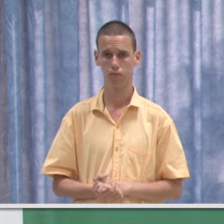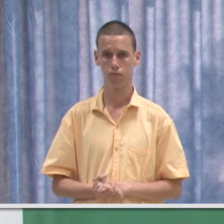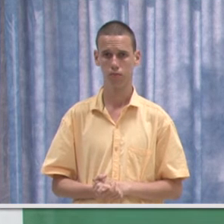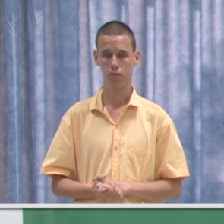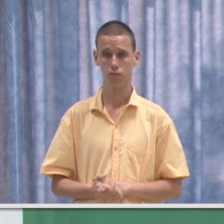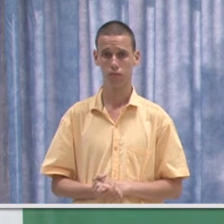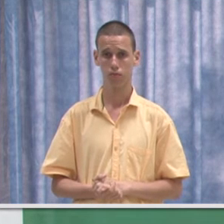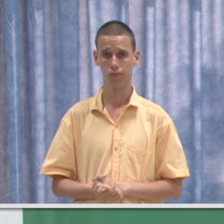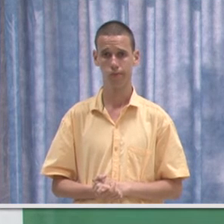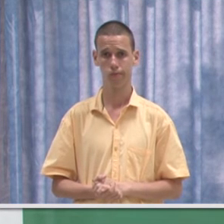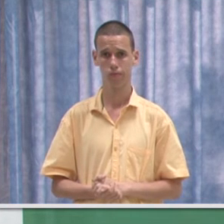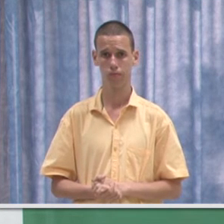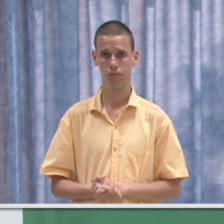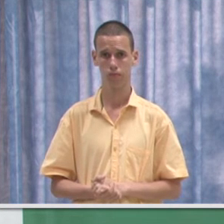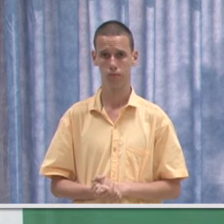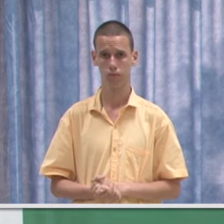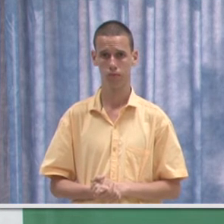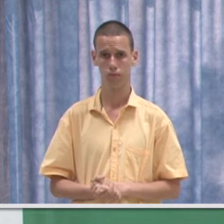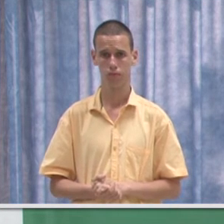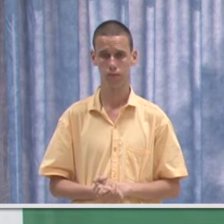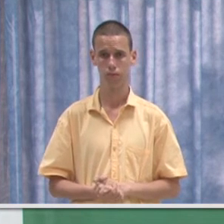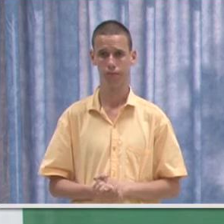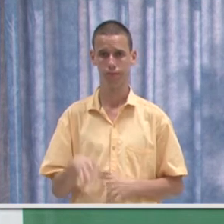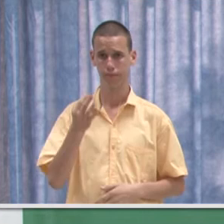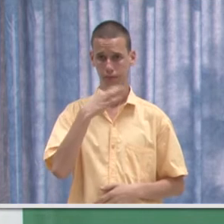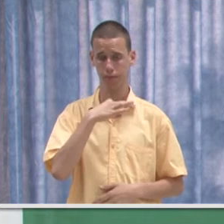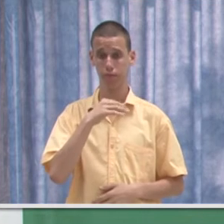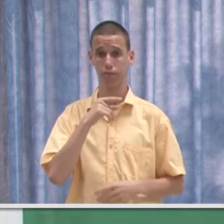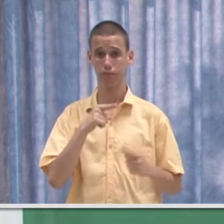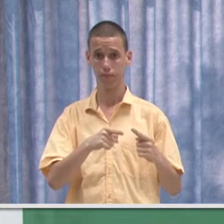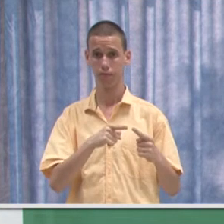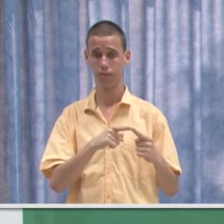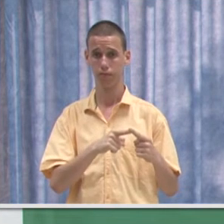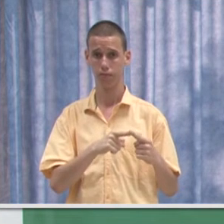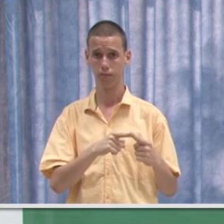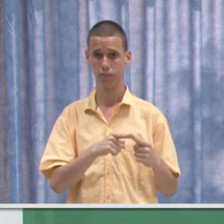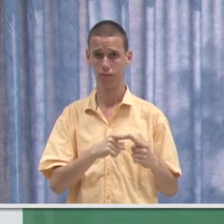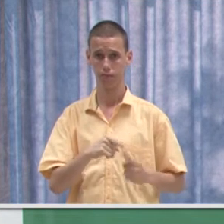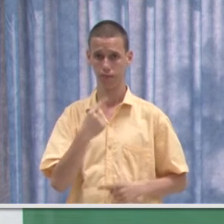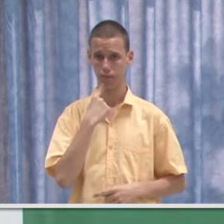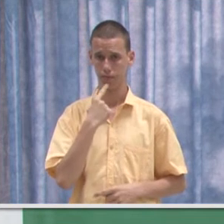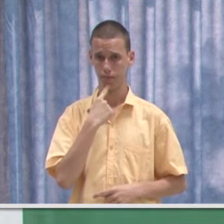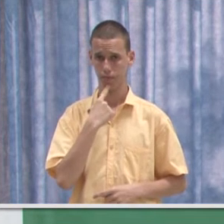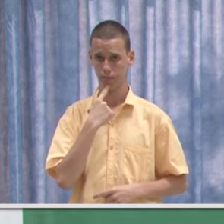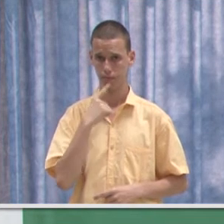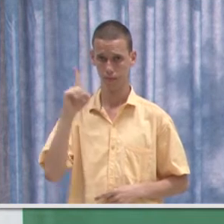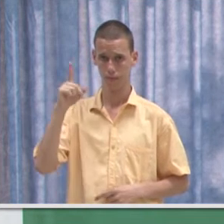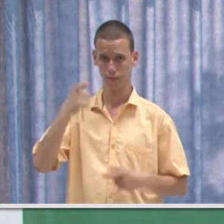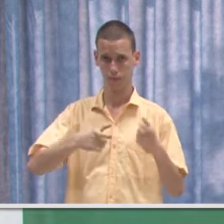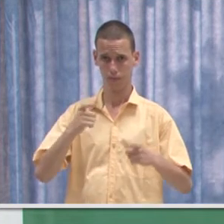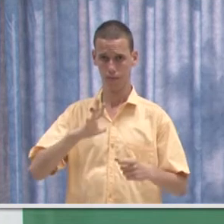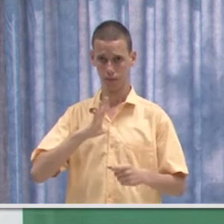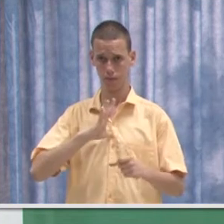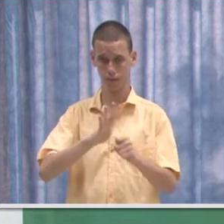In fact, hydroxychloroquine does not necessarily improve the outcome of people with COVID-19. It